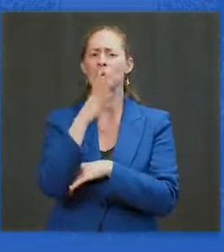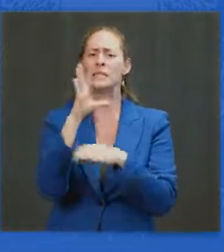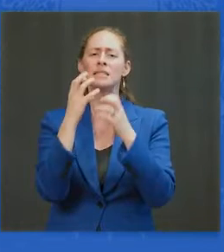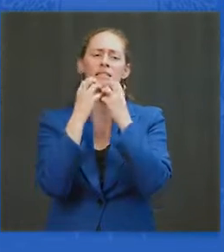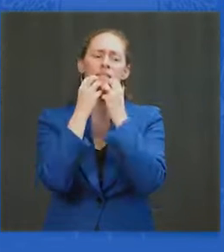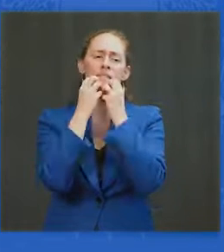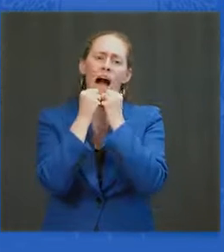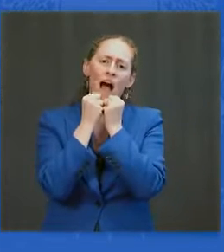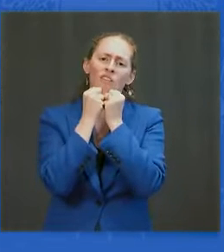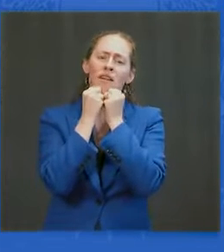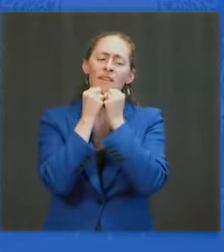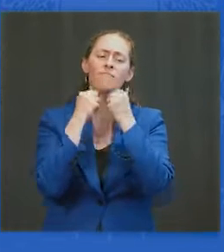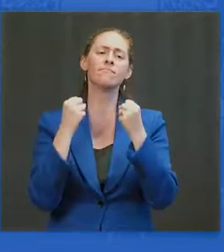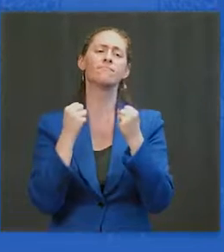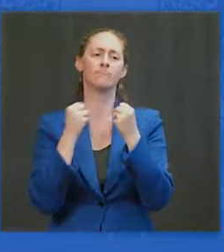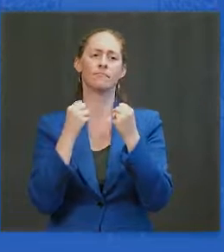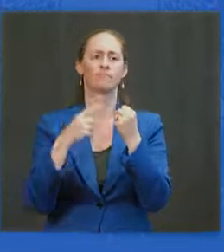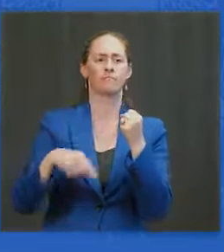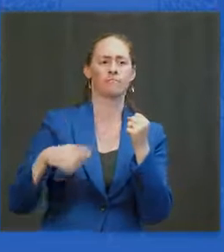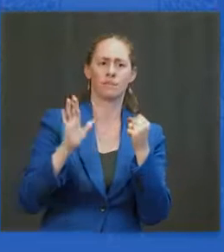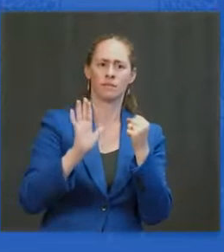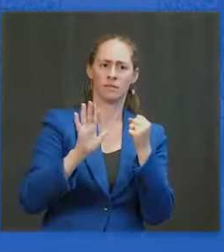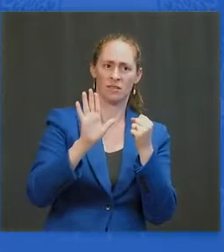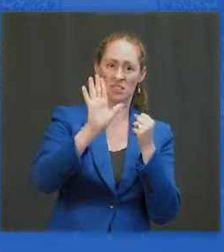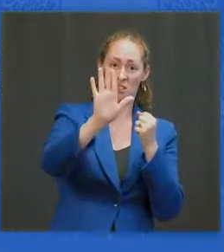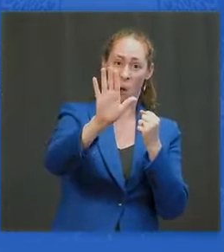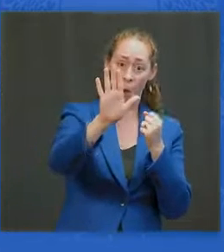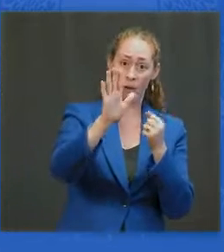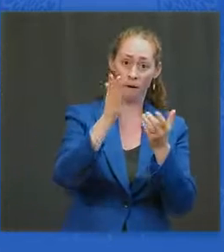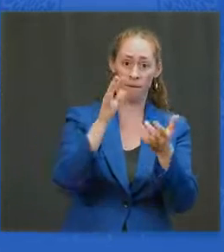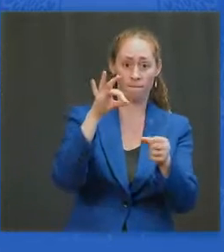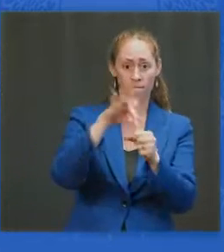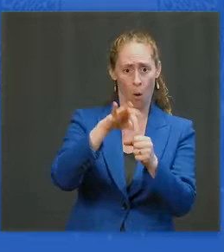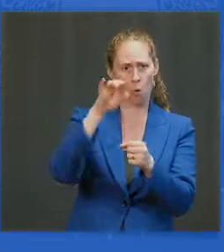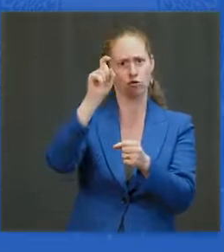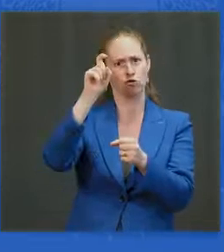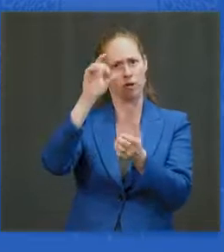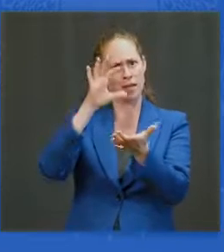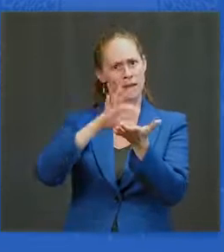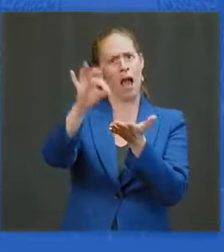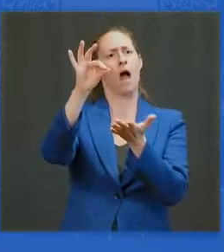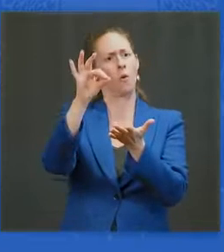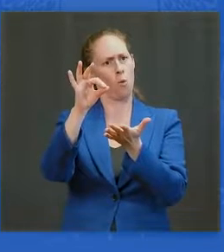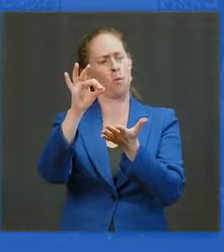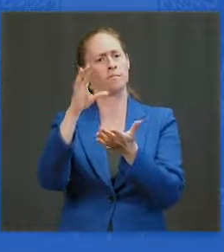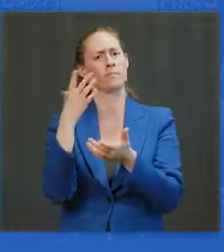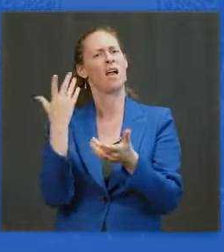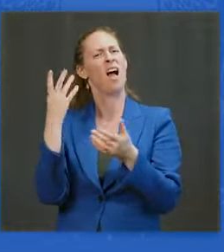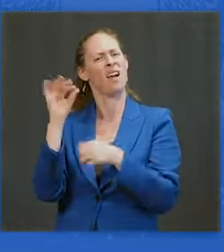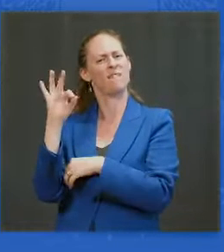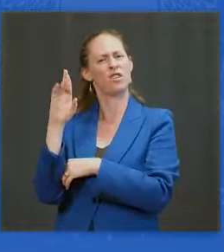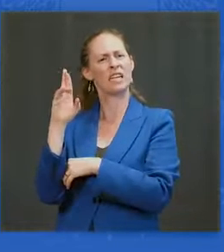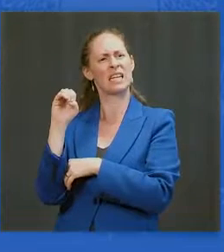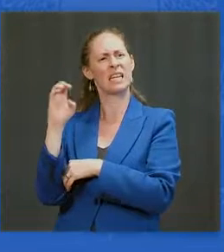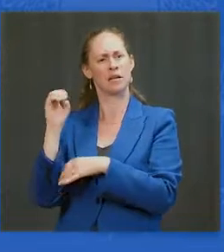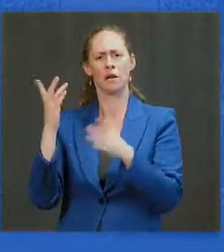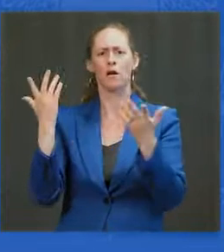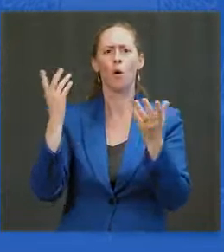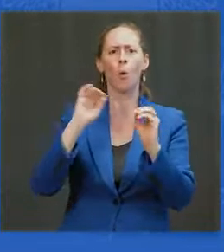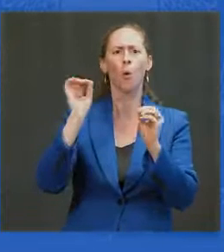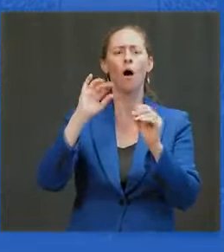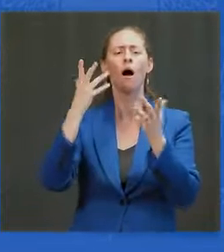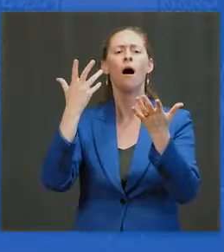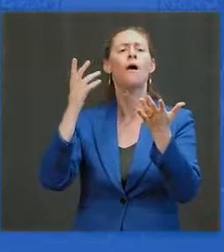have your vote counted. The House has acted. The Senate also has to join them to send this important bill to